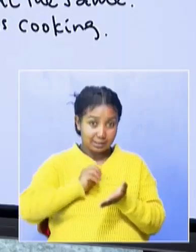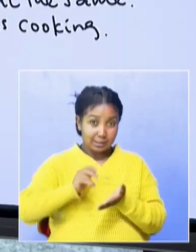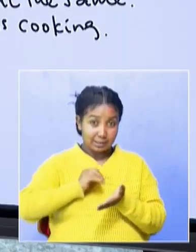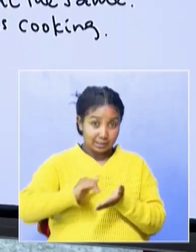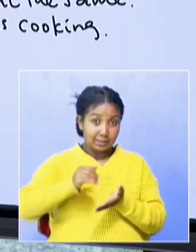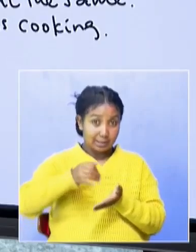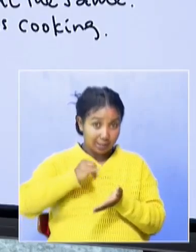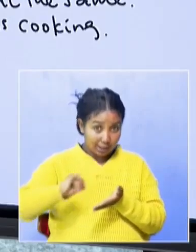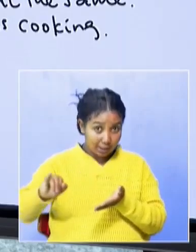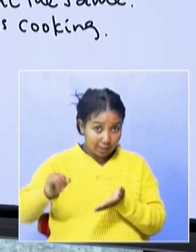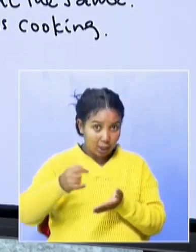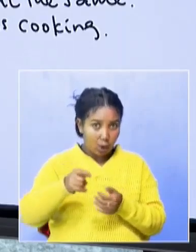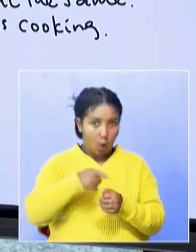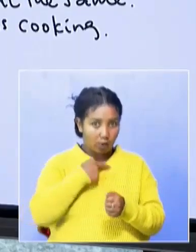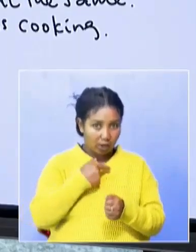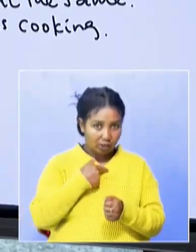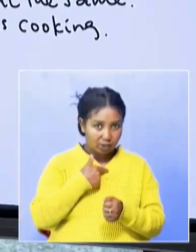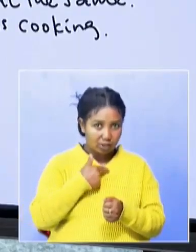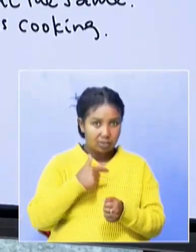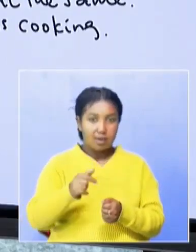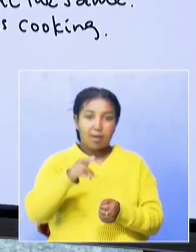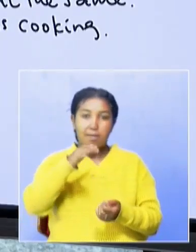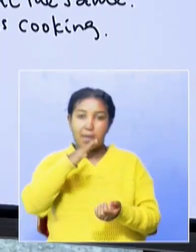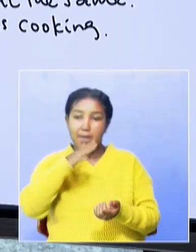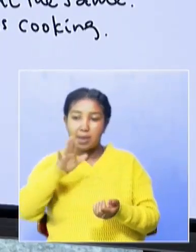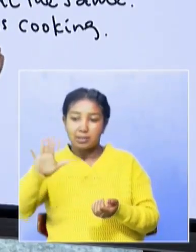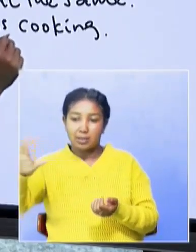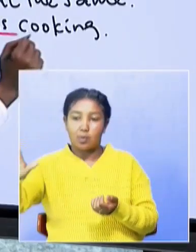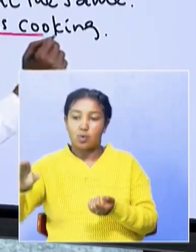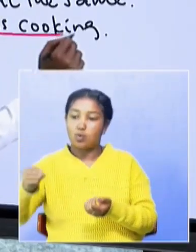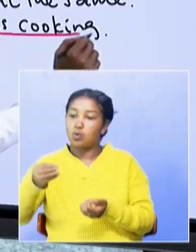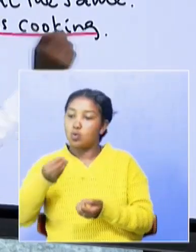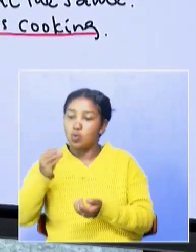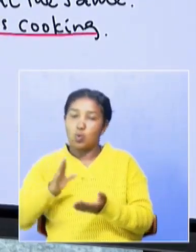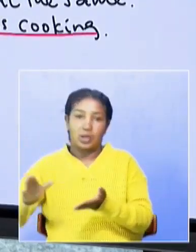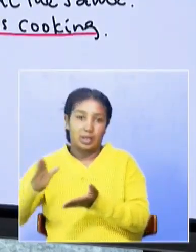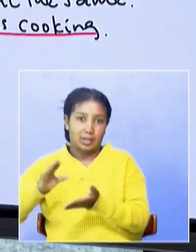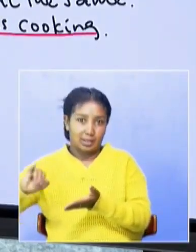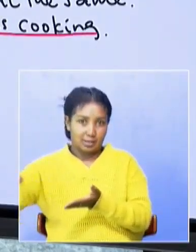studying here, long action, my mother was cooking.